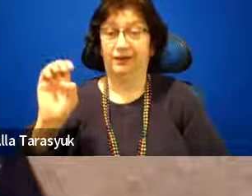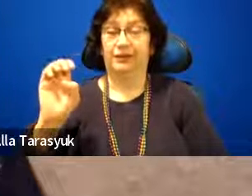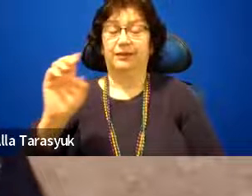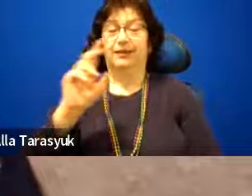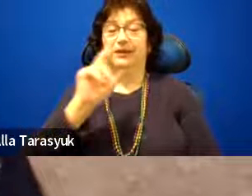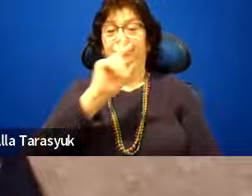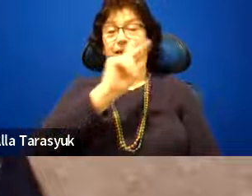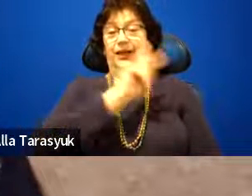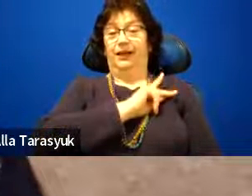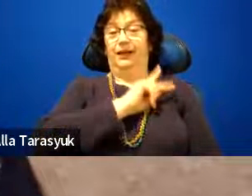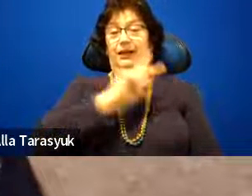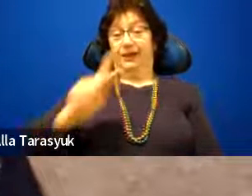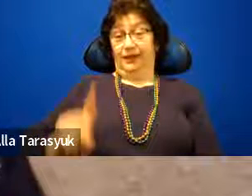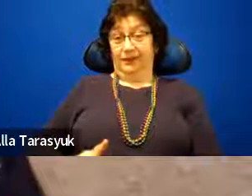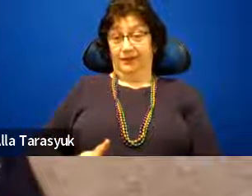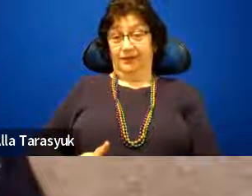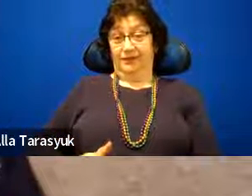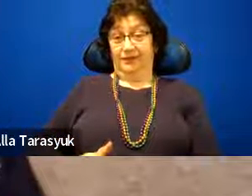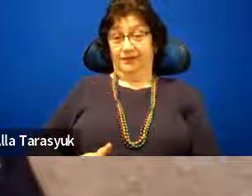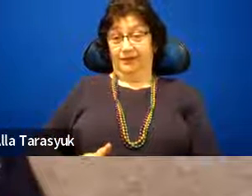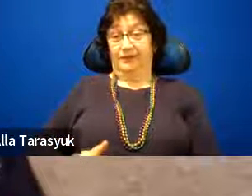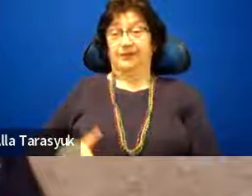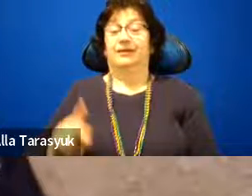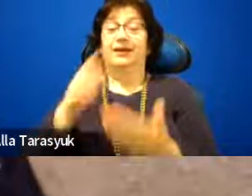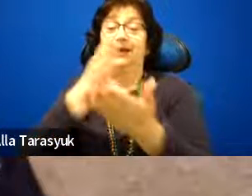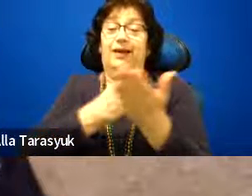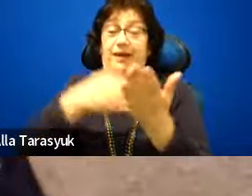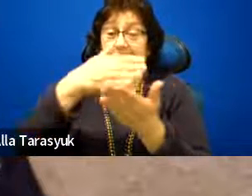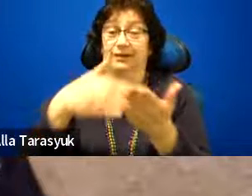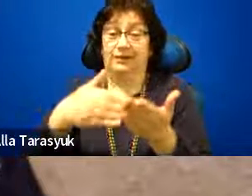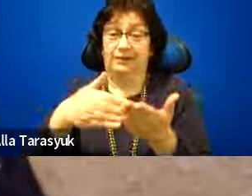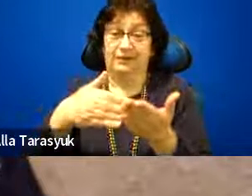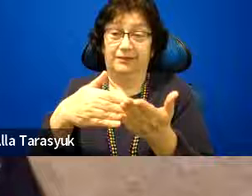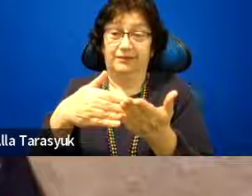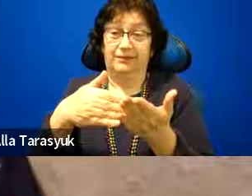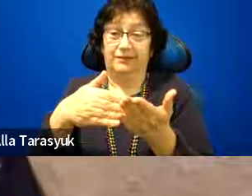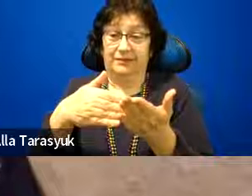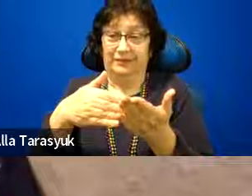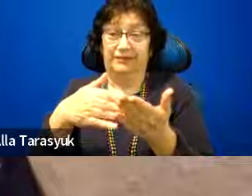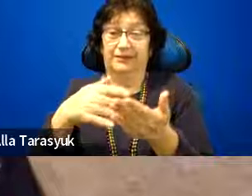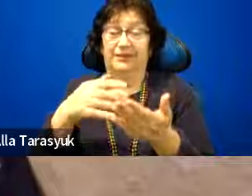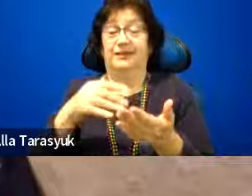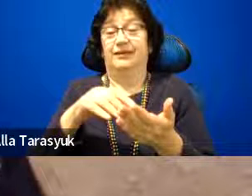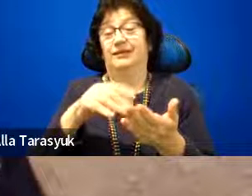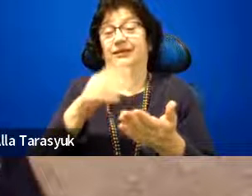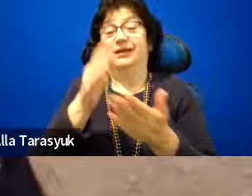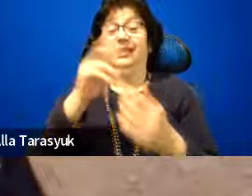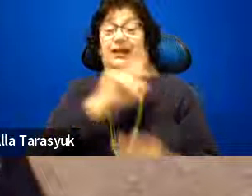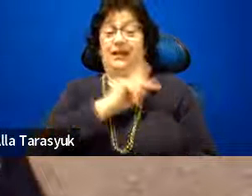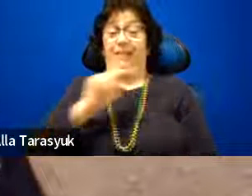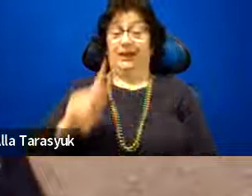King cake. You would sign king, and then cake.